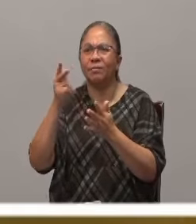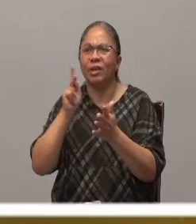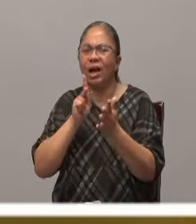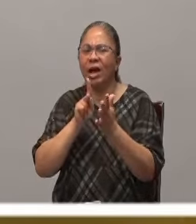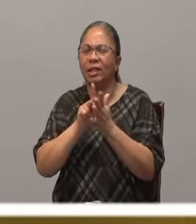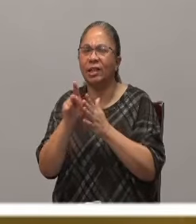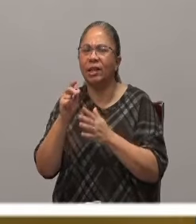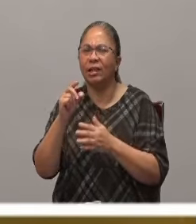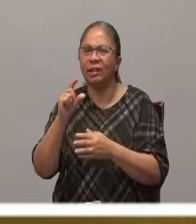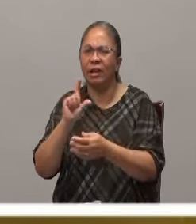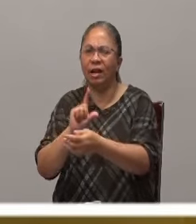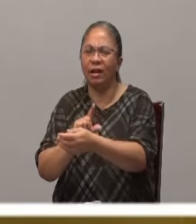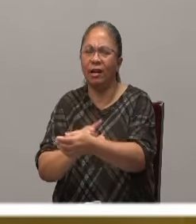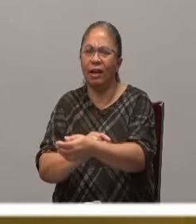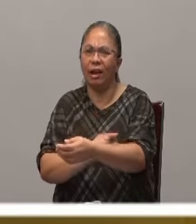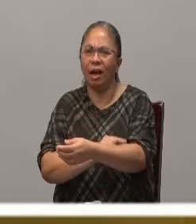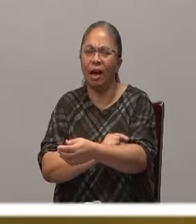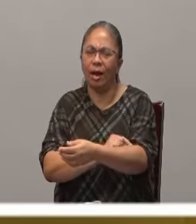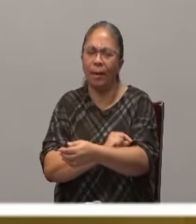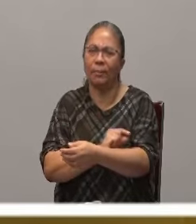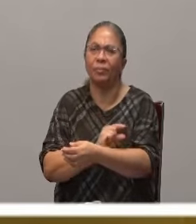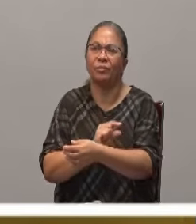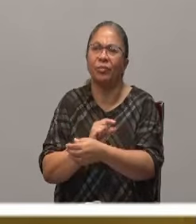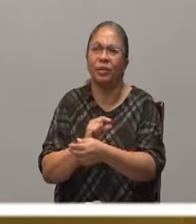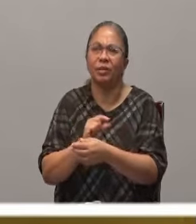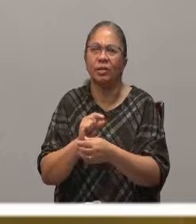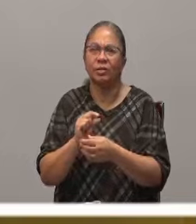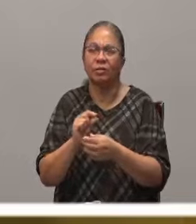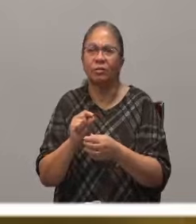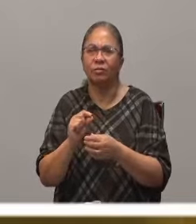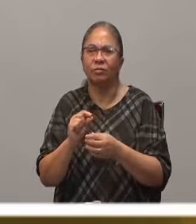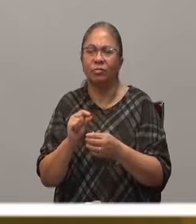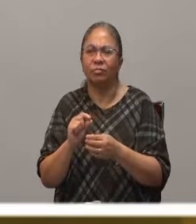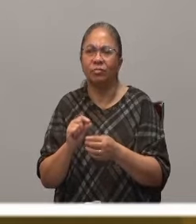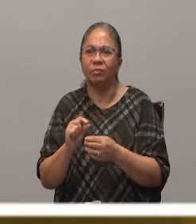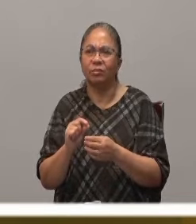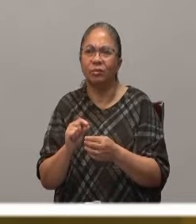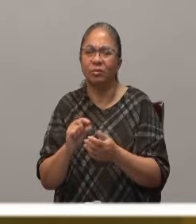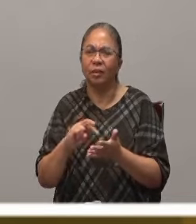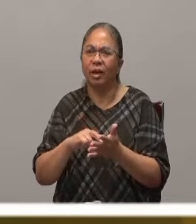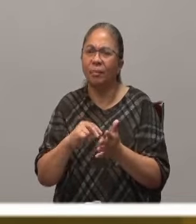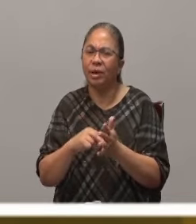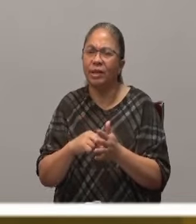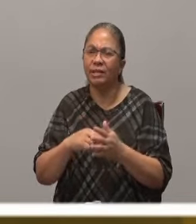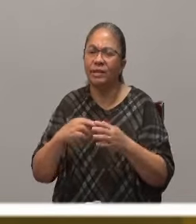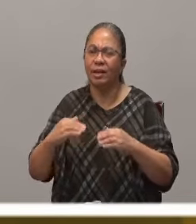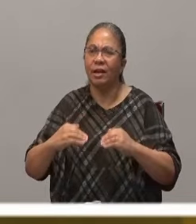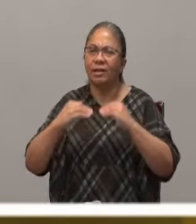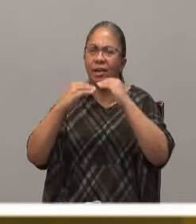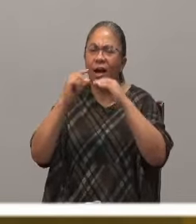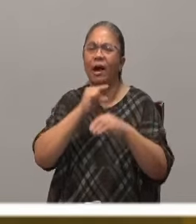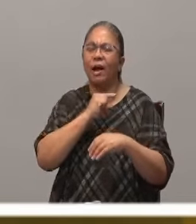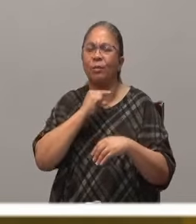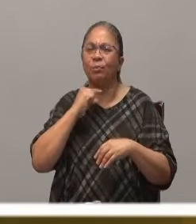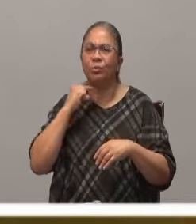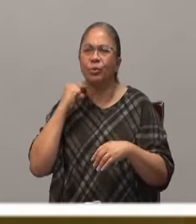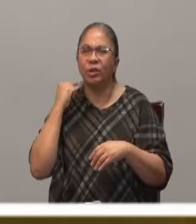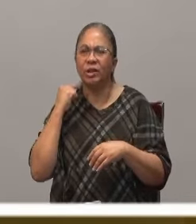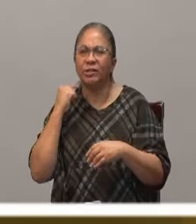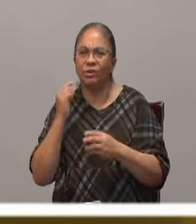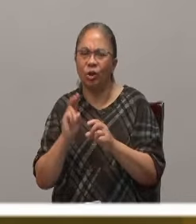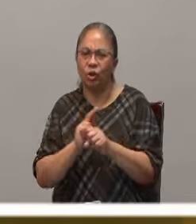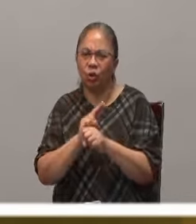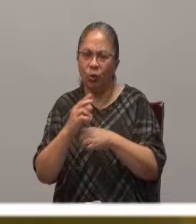lamb. And by the slaughtering of the innocent lamb, the spotless lamb, the high priest and the blood of the lamb would